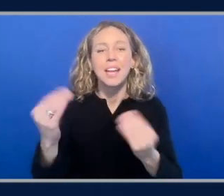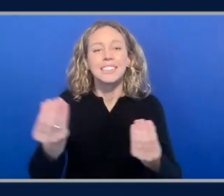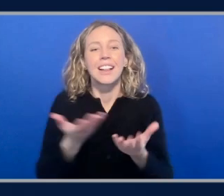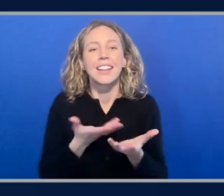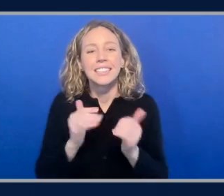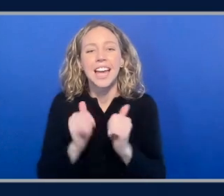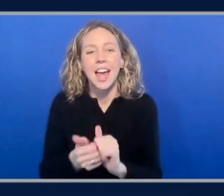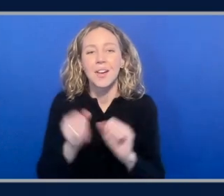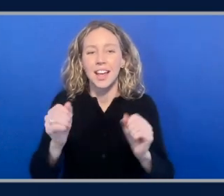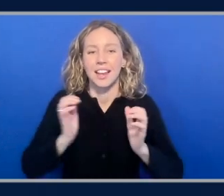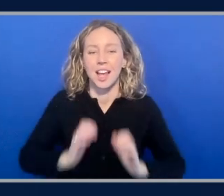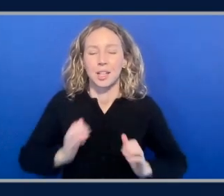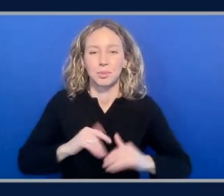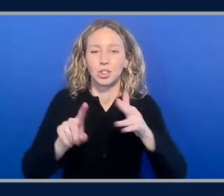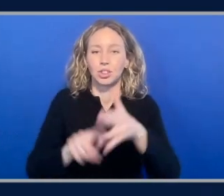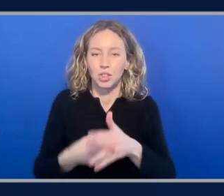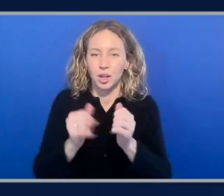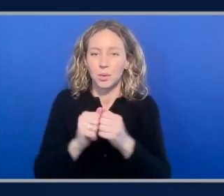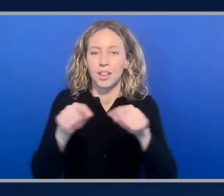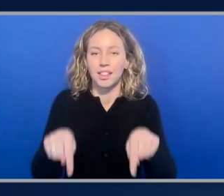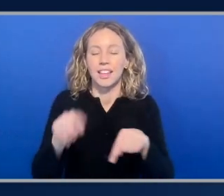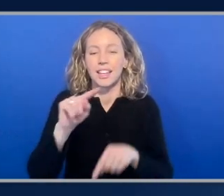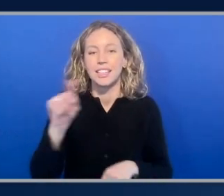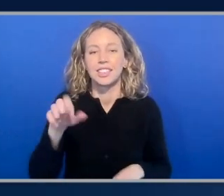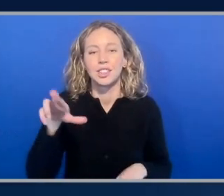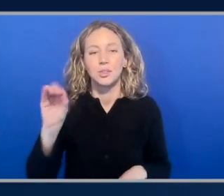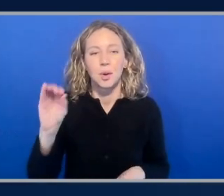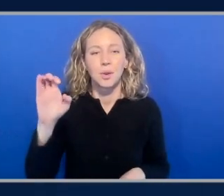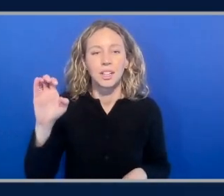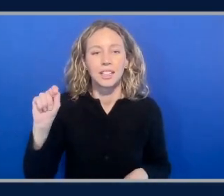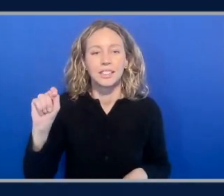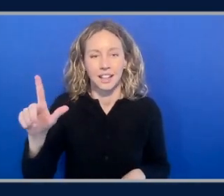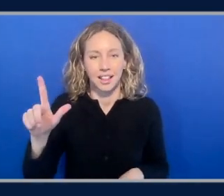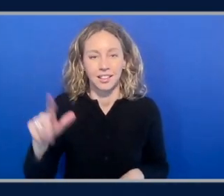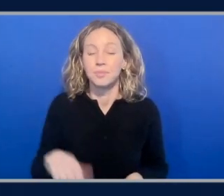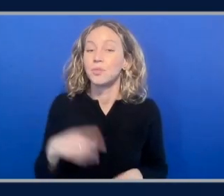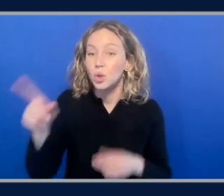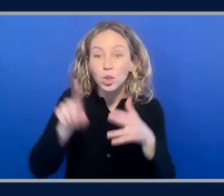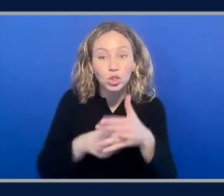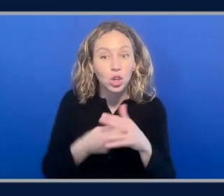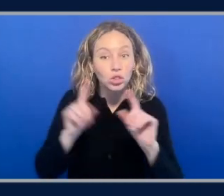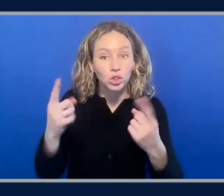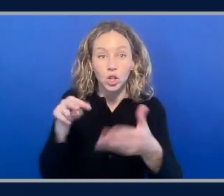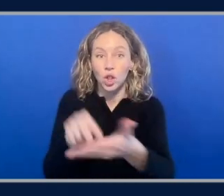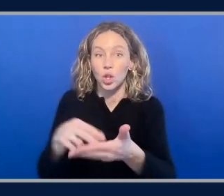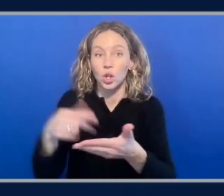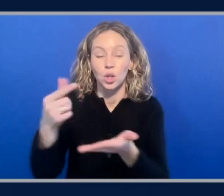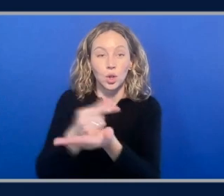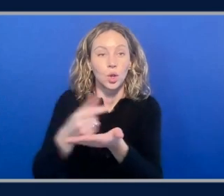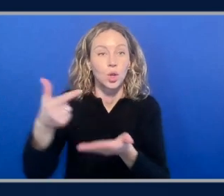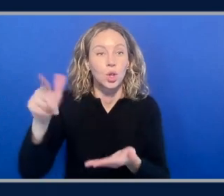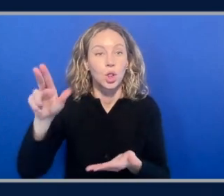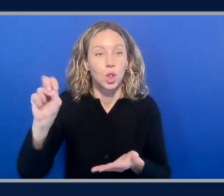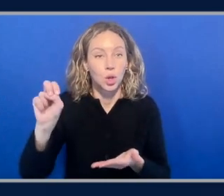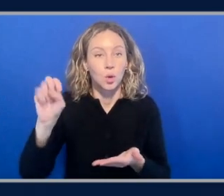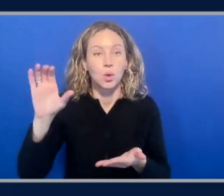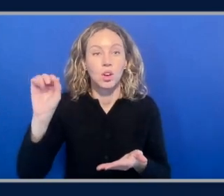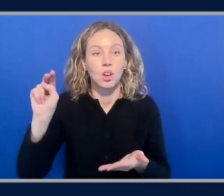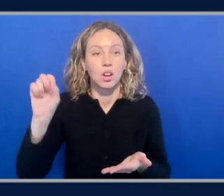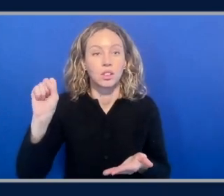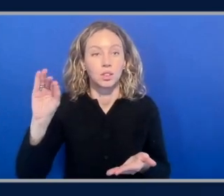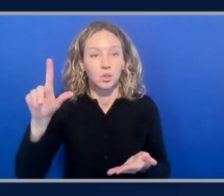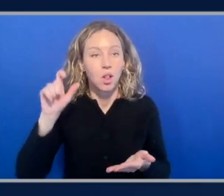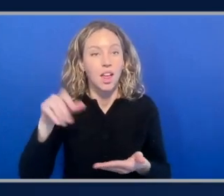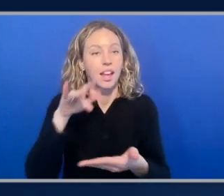get started with zero ETL, and where do you want them to go to learn about this? You get started, go to the Glue console, and click